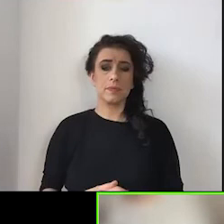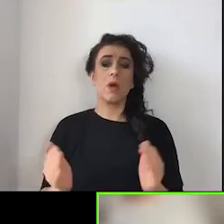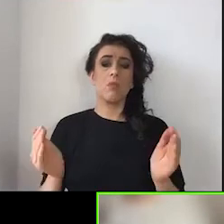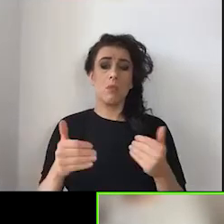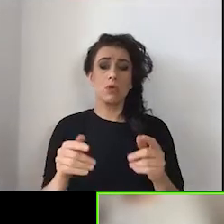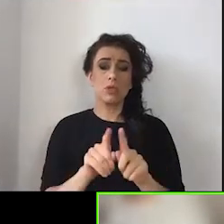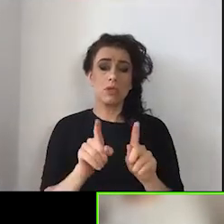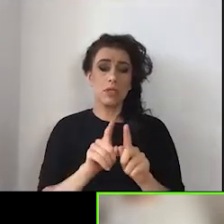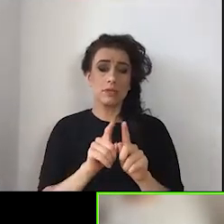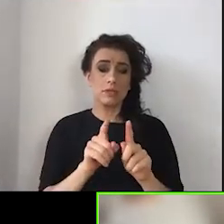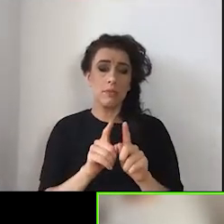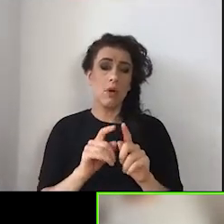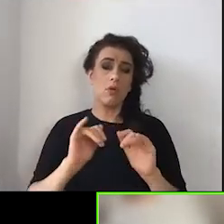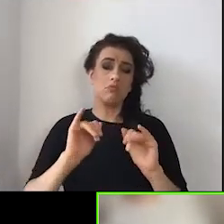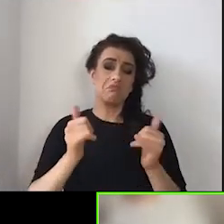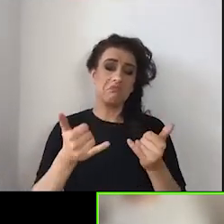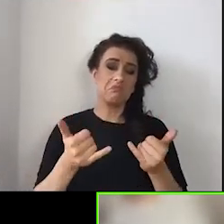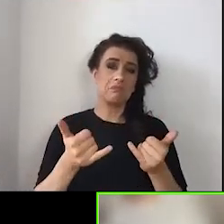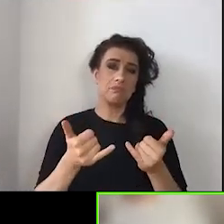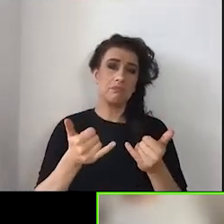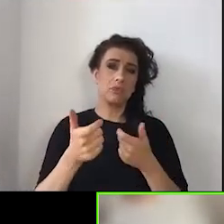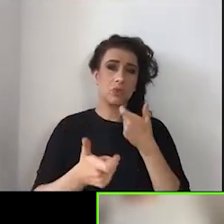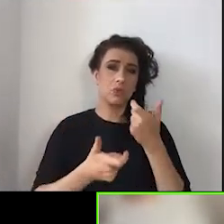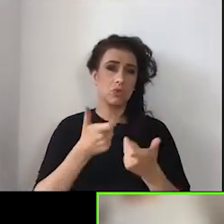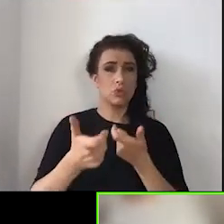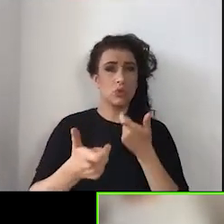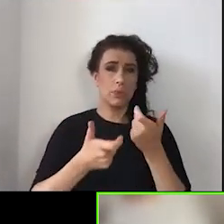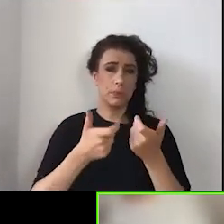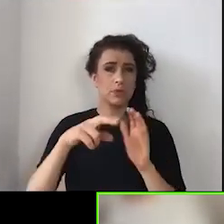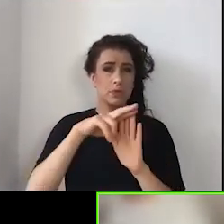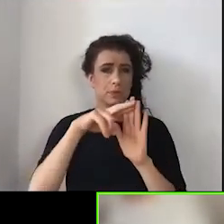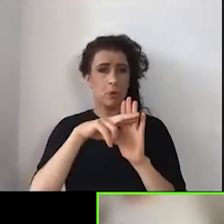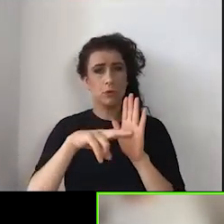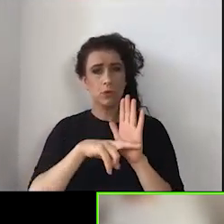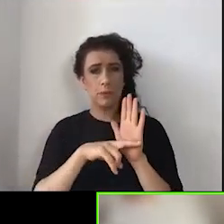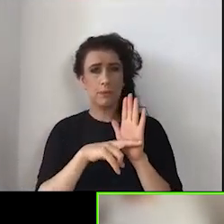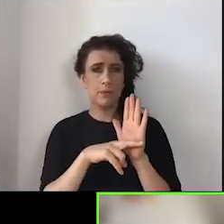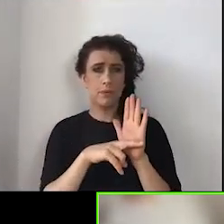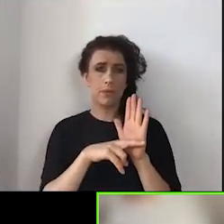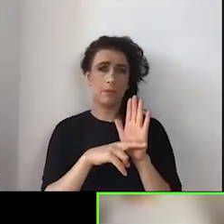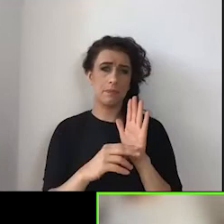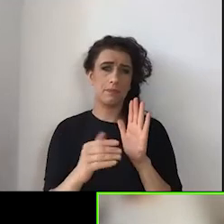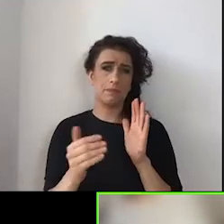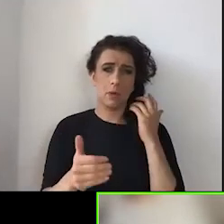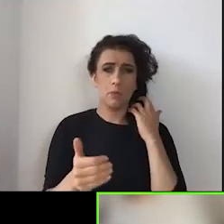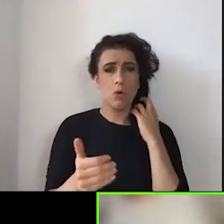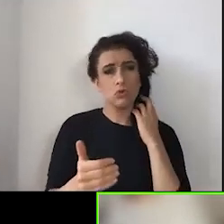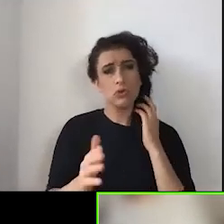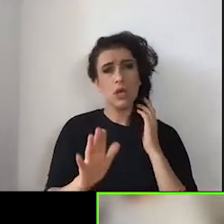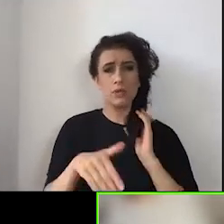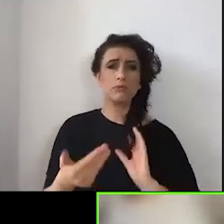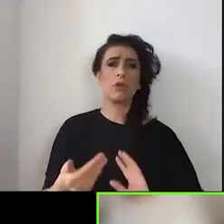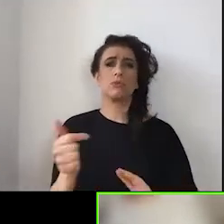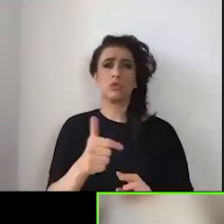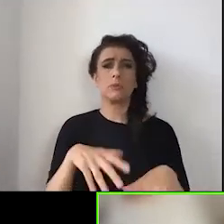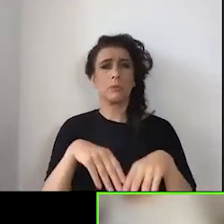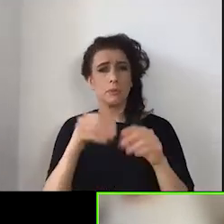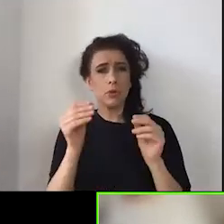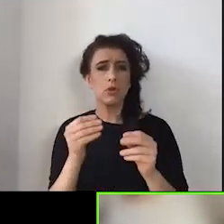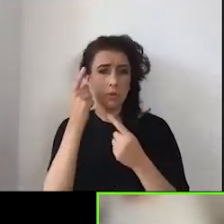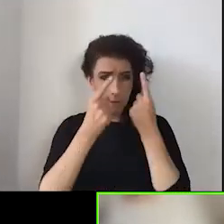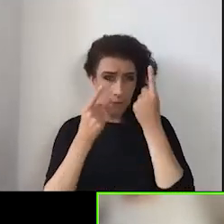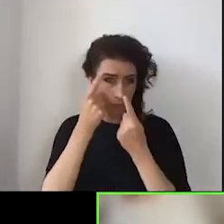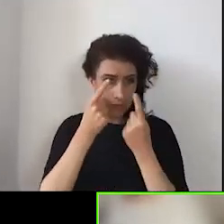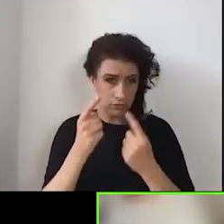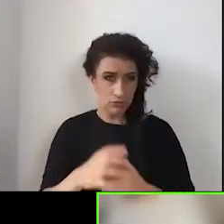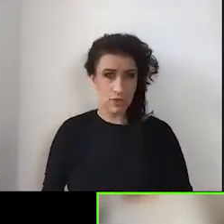Because you have to think that this is not a problem that can be solved just half an hour every week or half